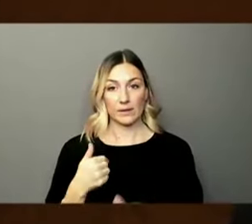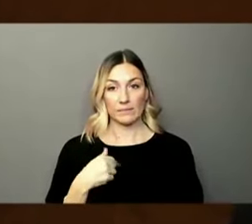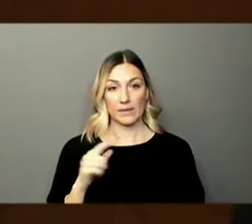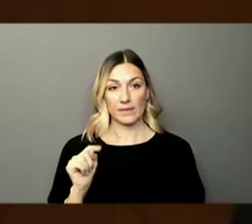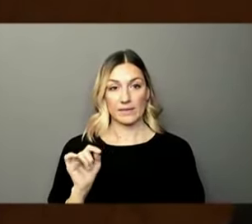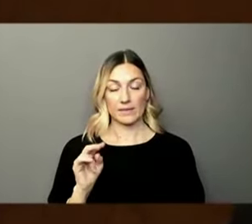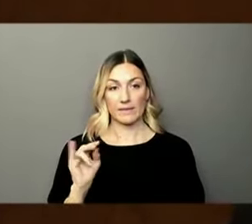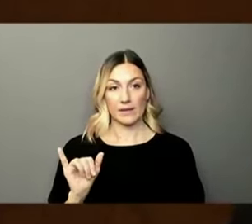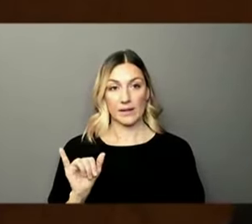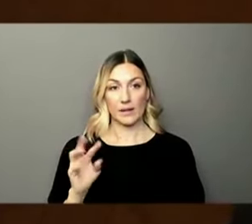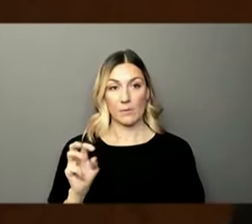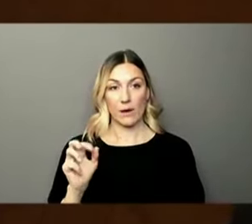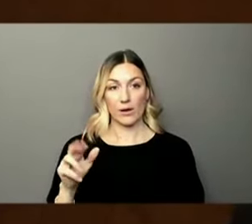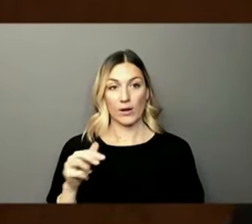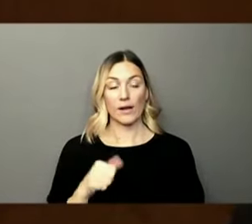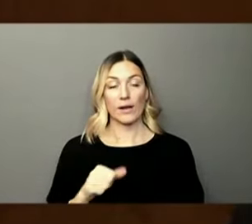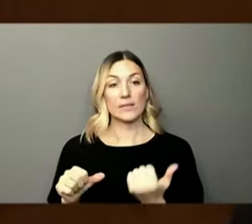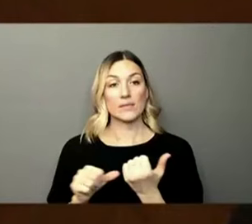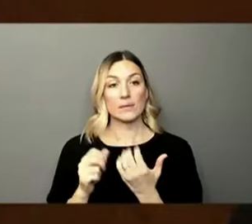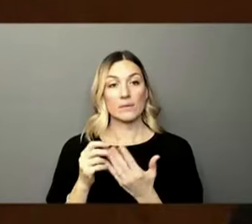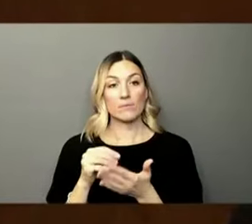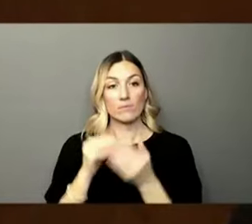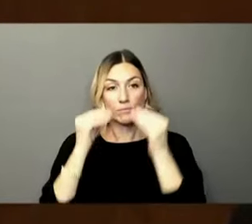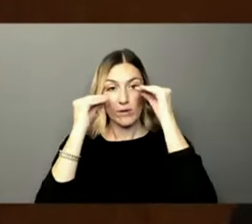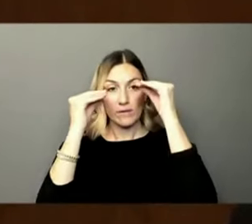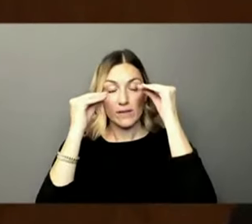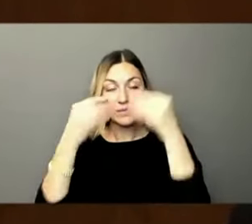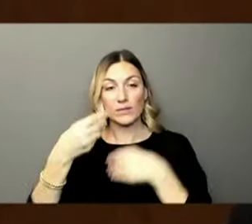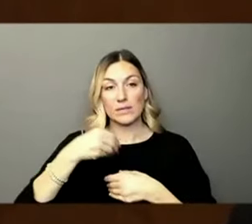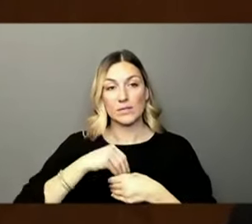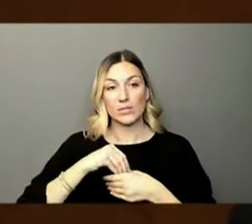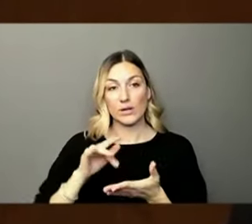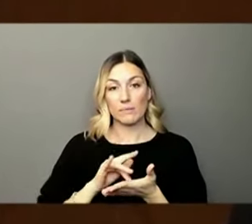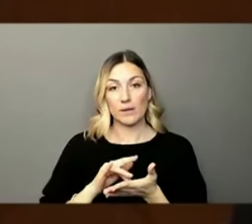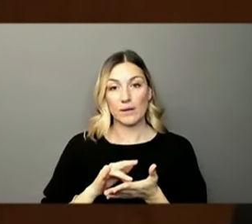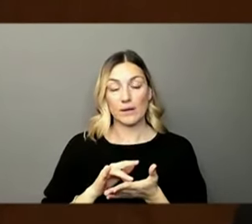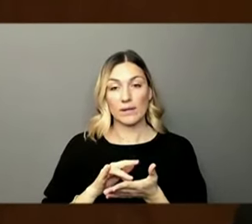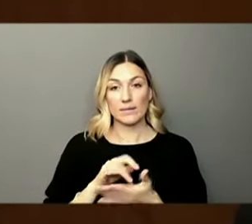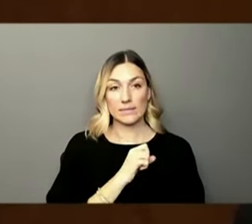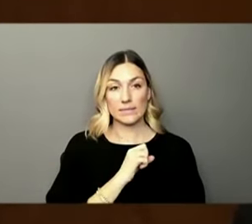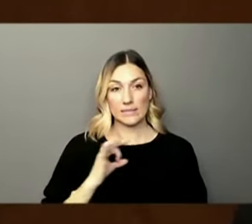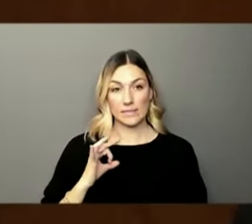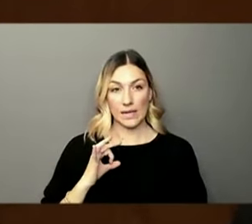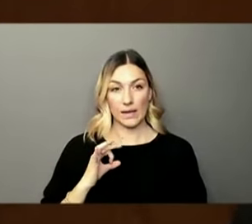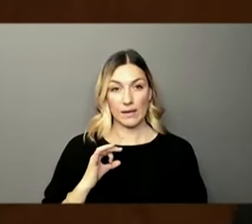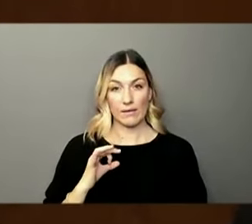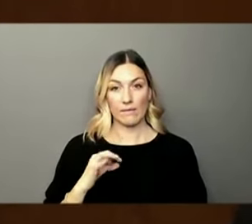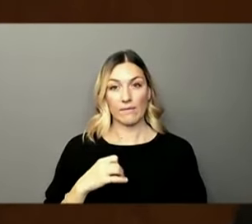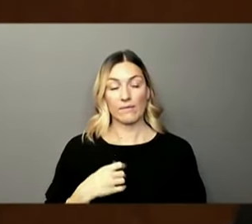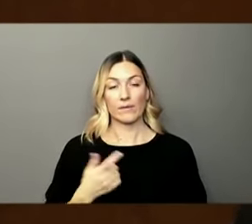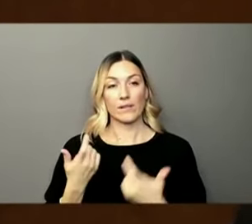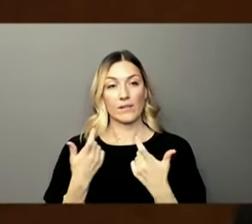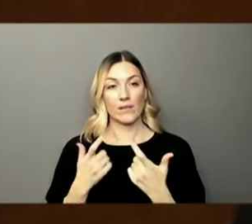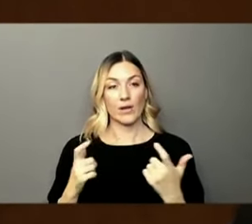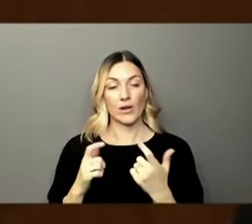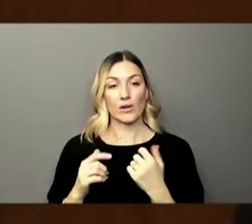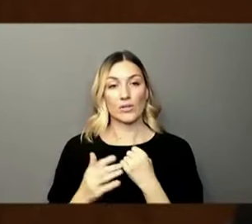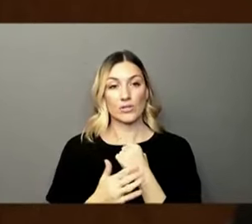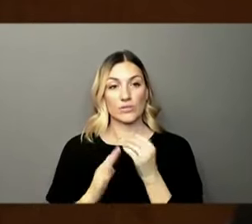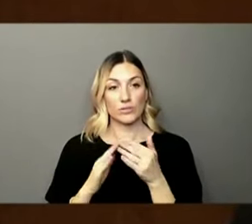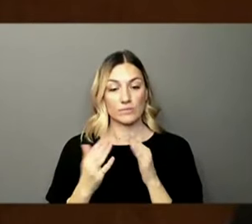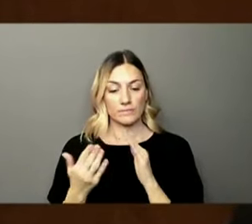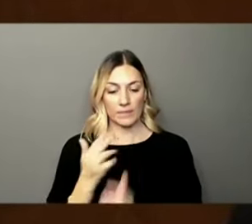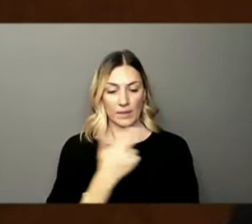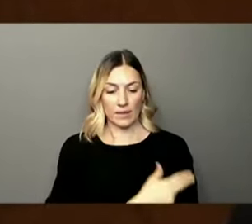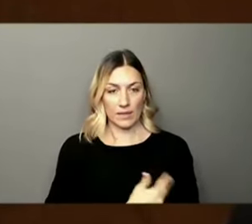and I'm Assistant Professor of Internal Medicine at Emory, Staff Physician at Grady Memorial Hospital, a large urban safety net hospital. I'm site